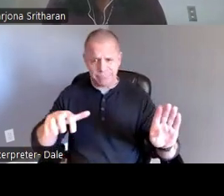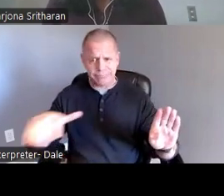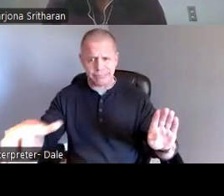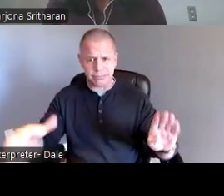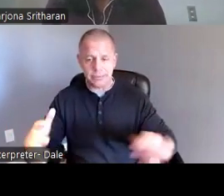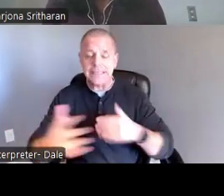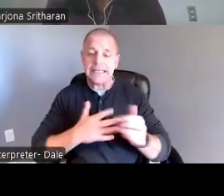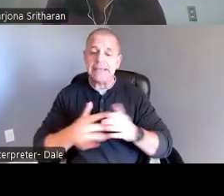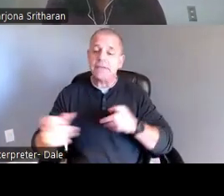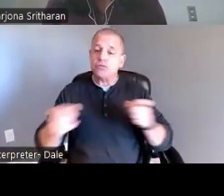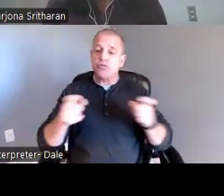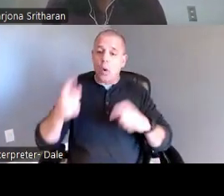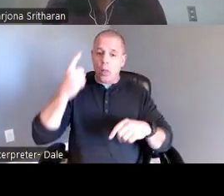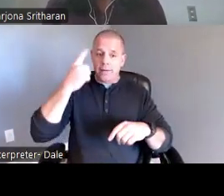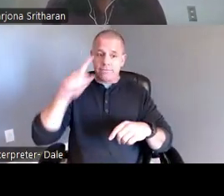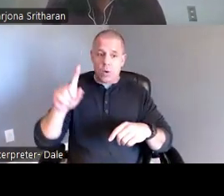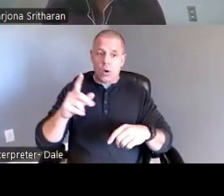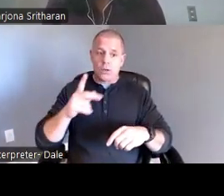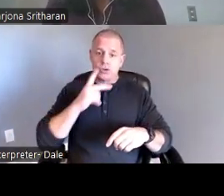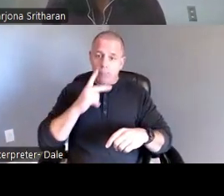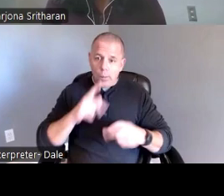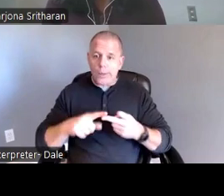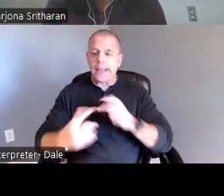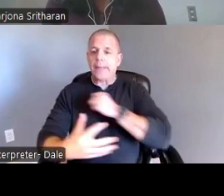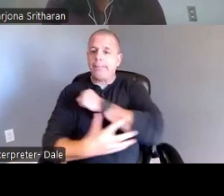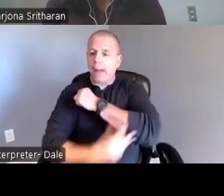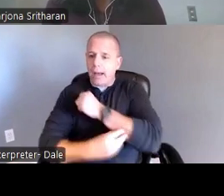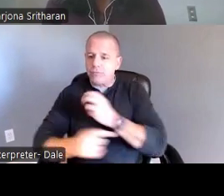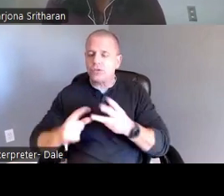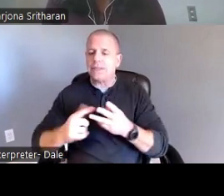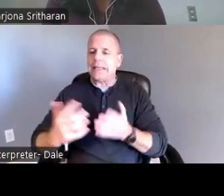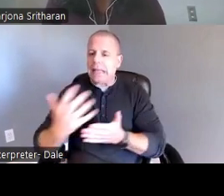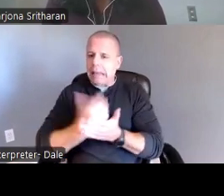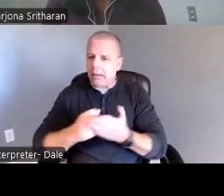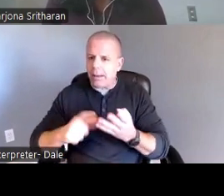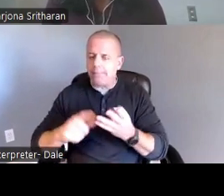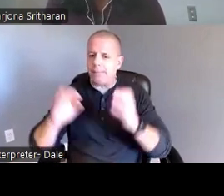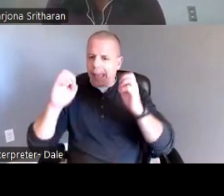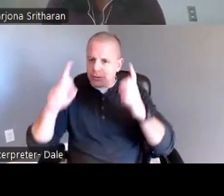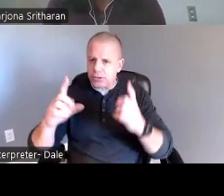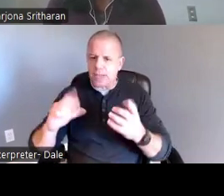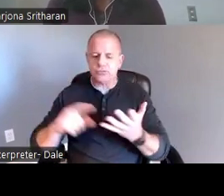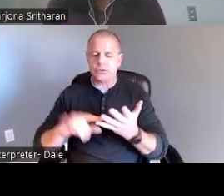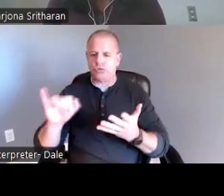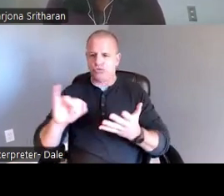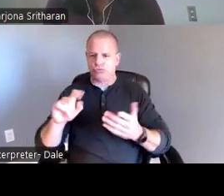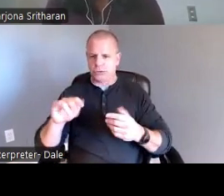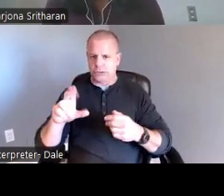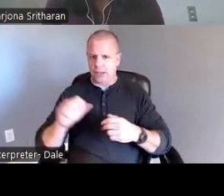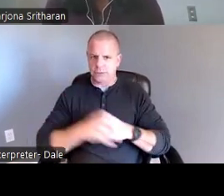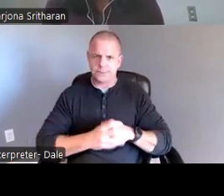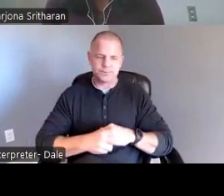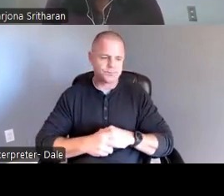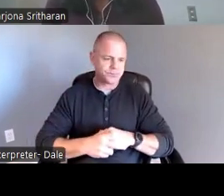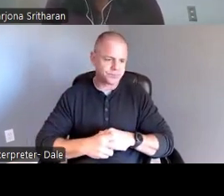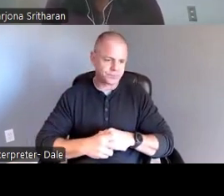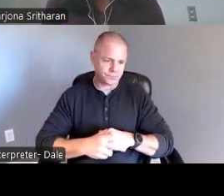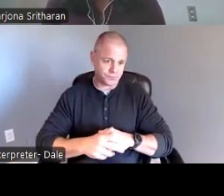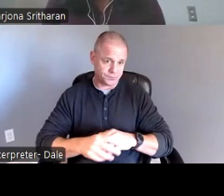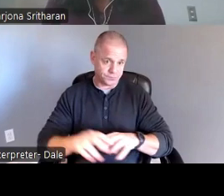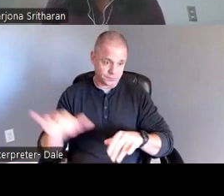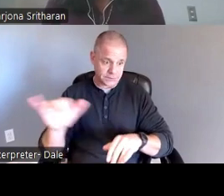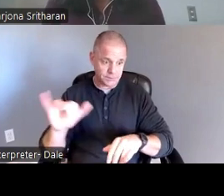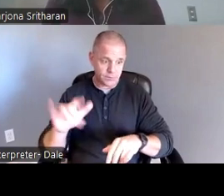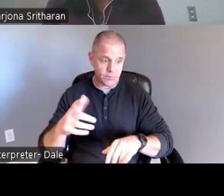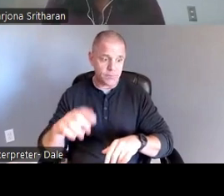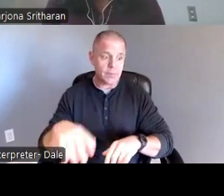controlling for smoking, poverty, income, education, and insurance status. Similarly, C or